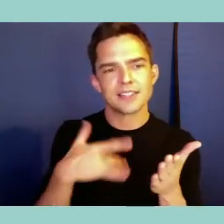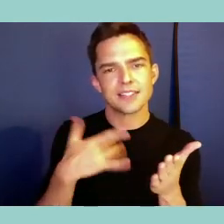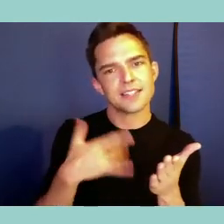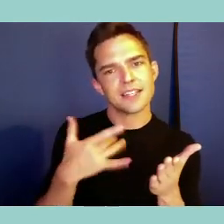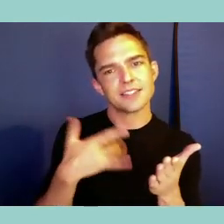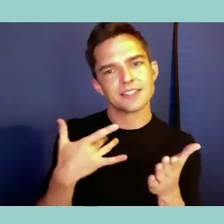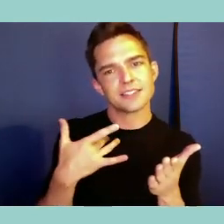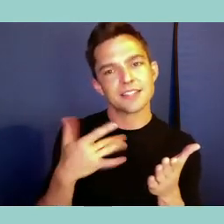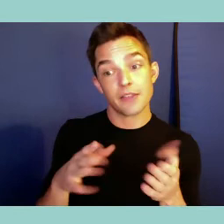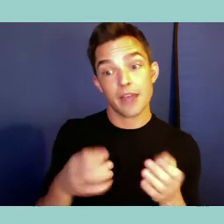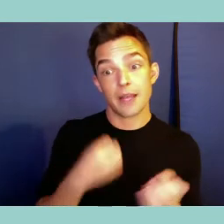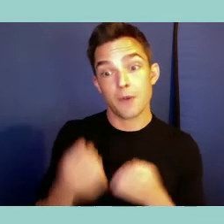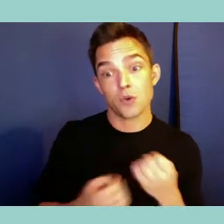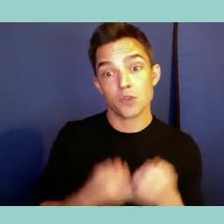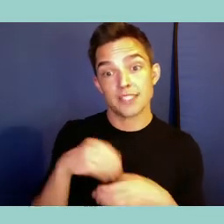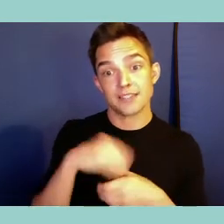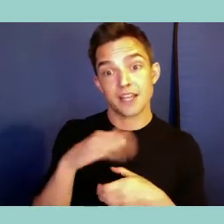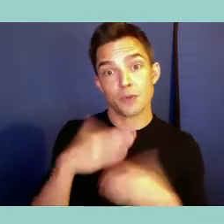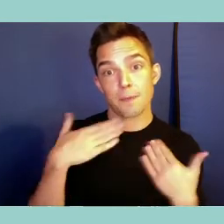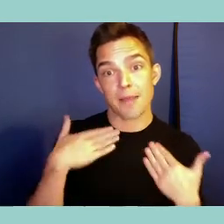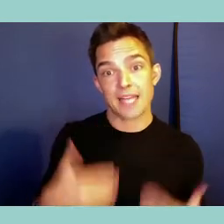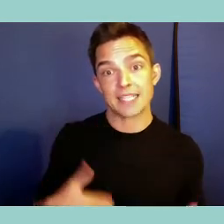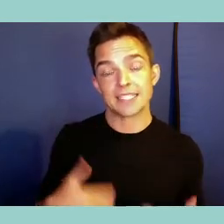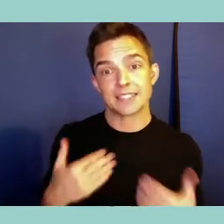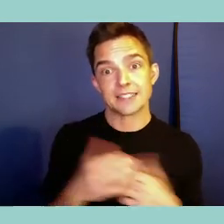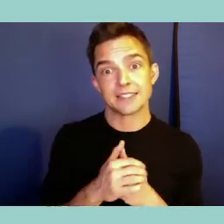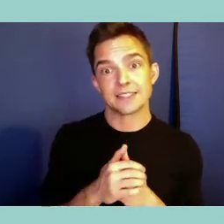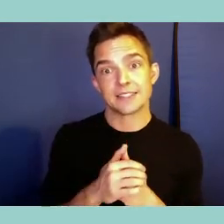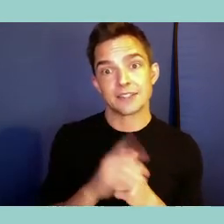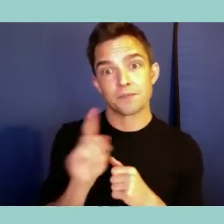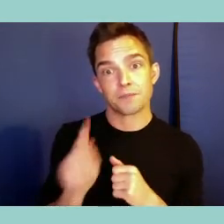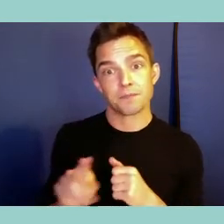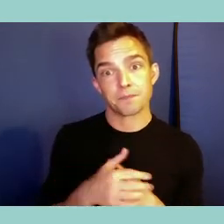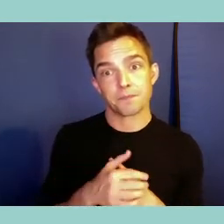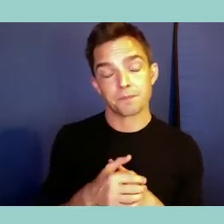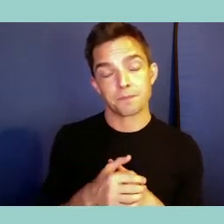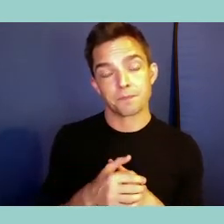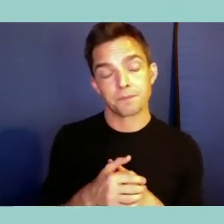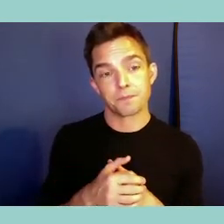What is the sensation of the emotion in your body?